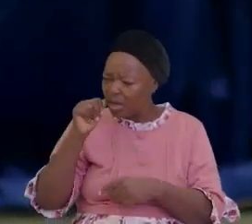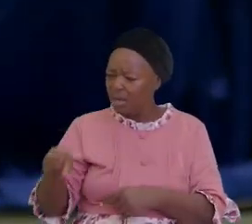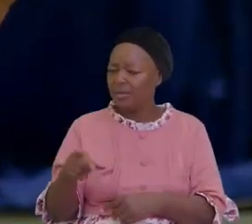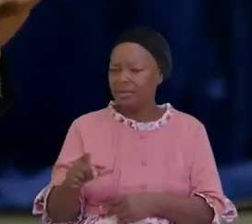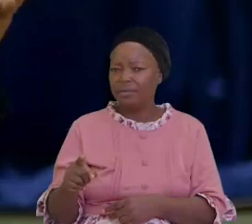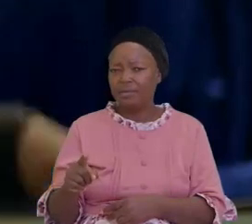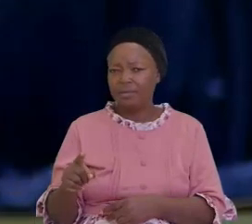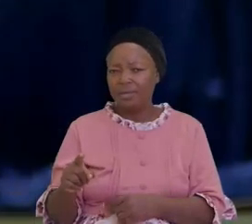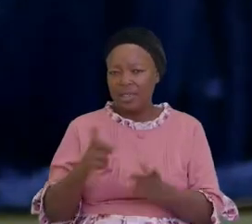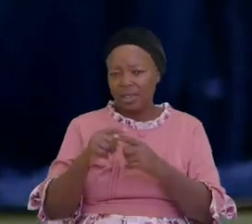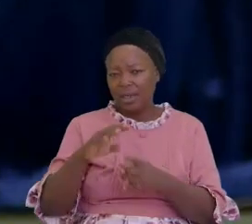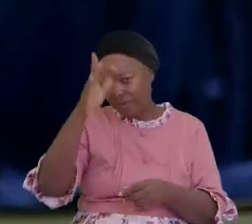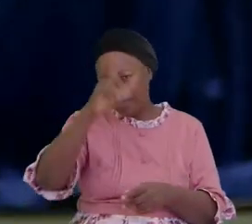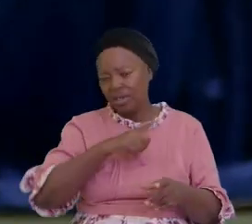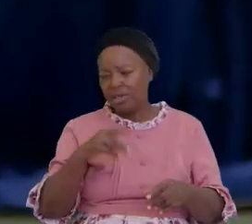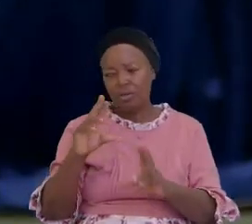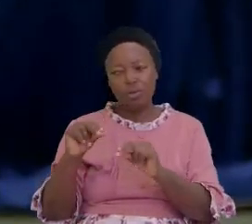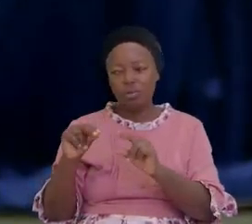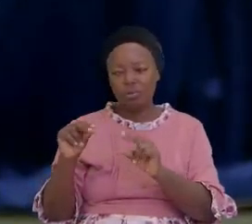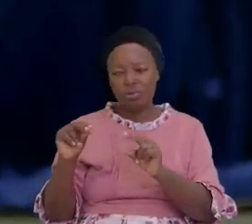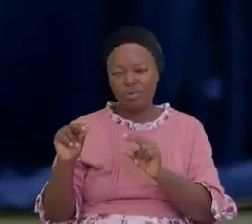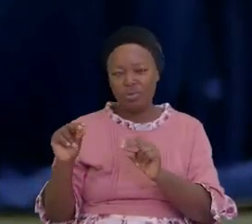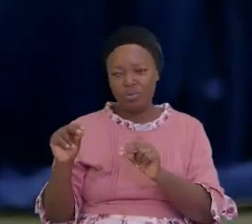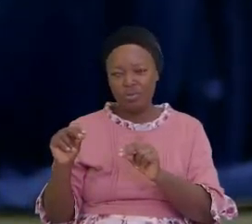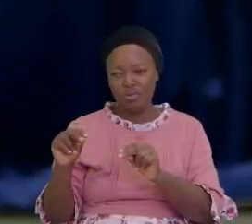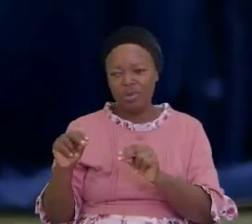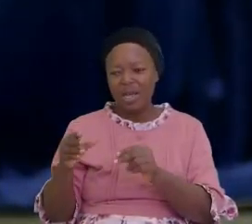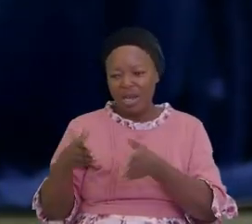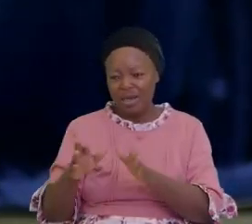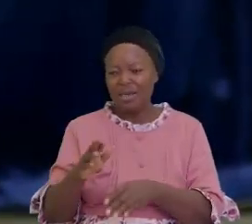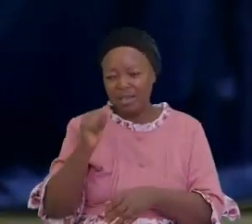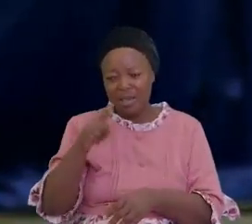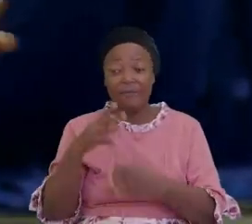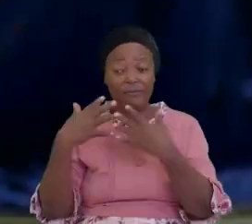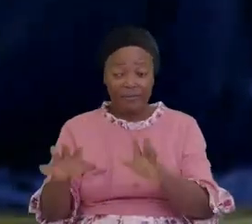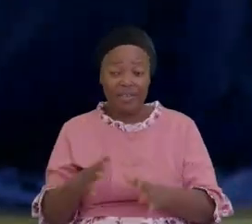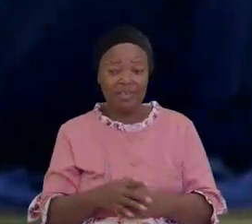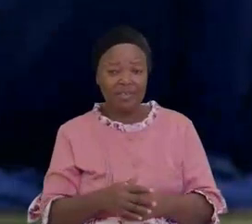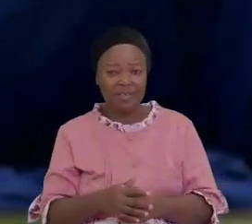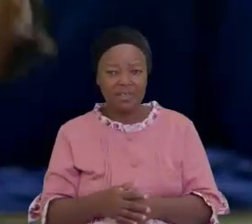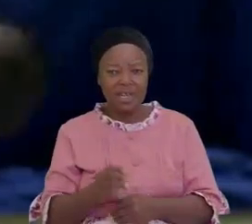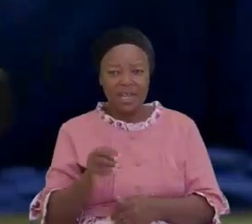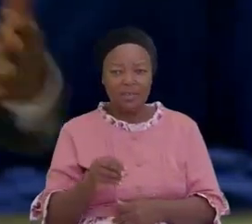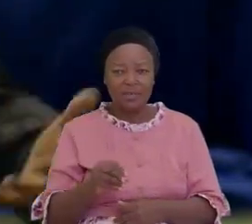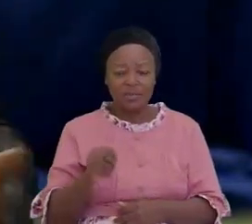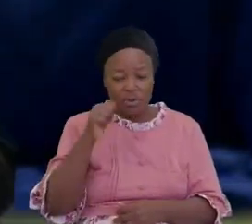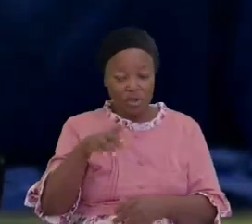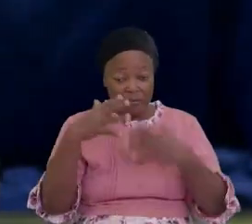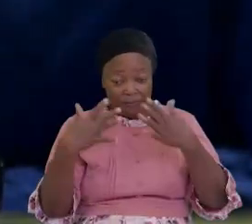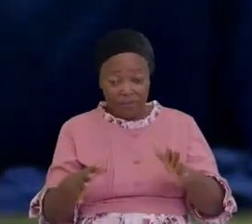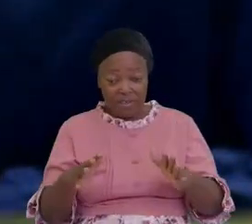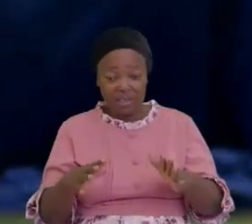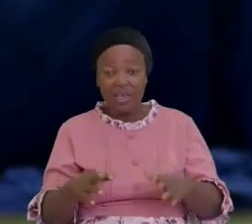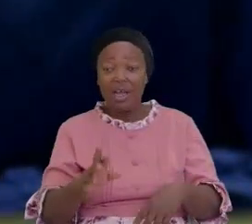I said, no. Let her finish. And so she finished going around the